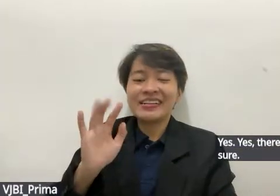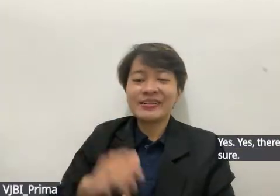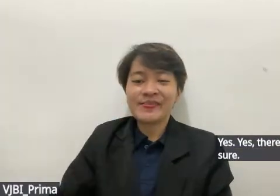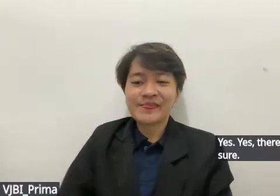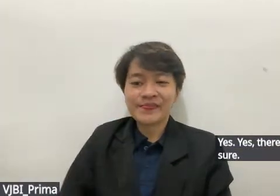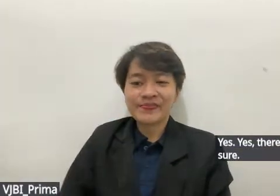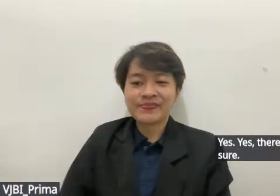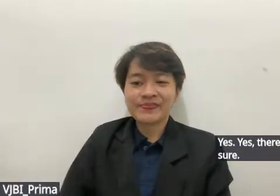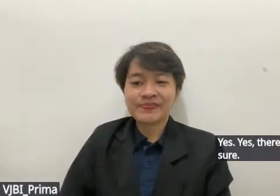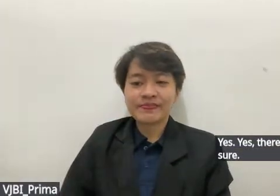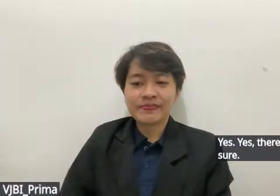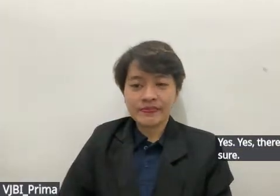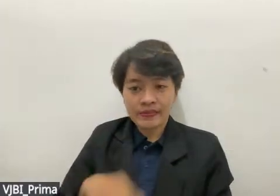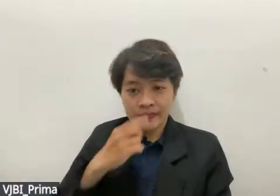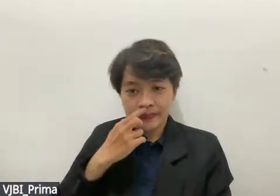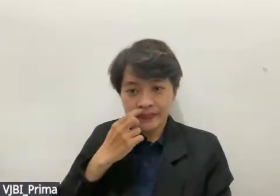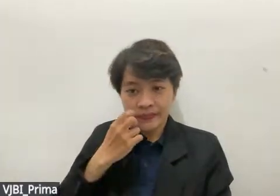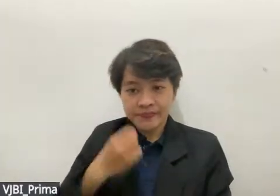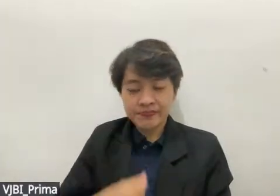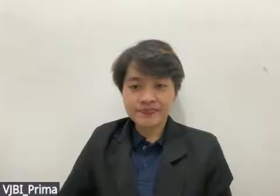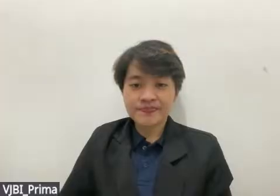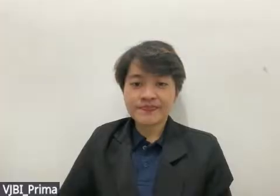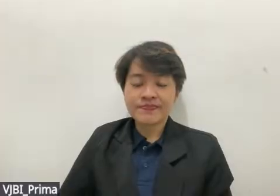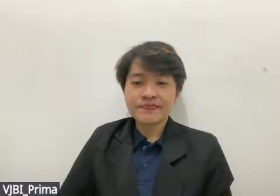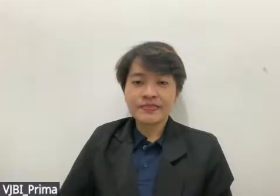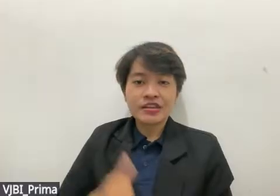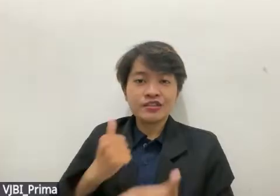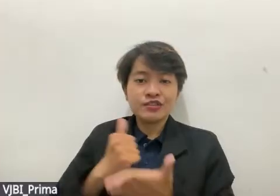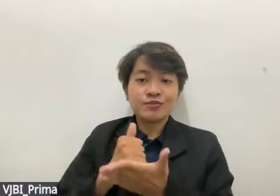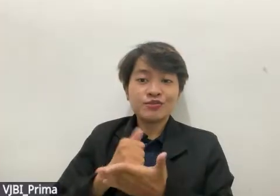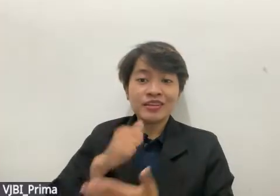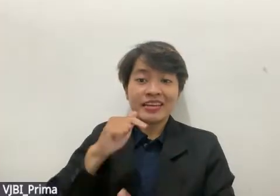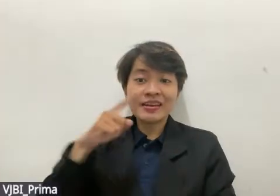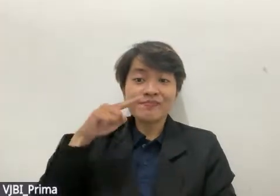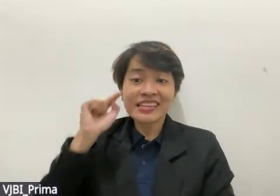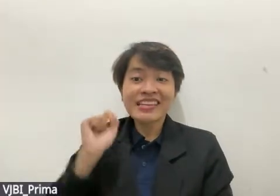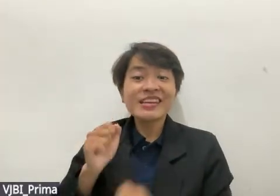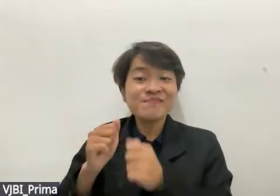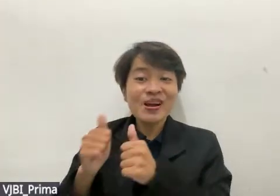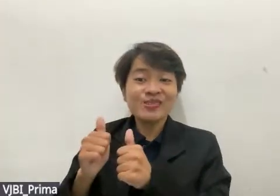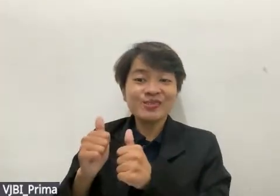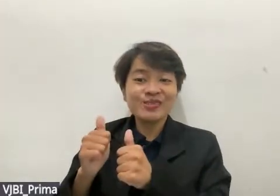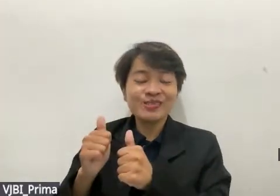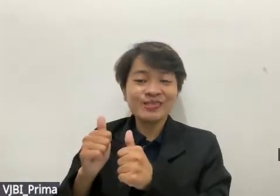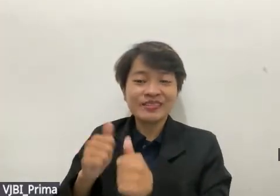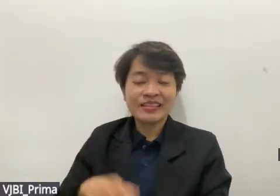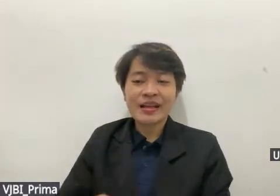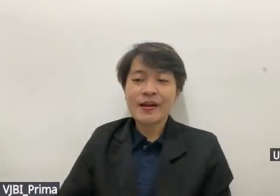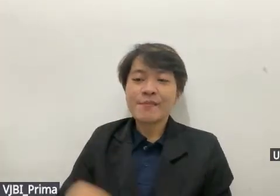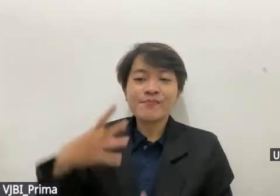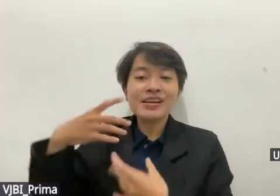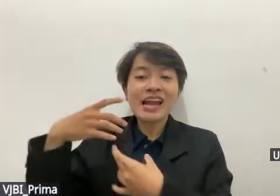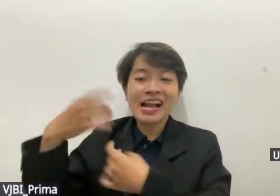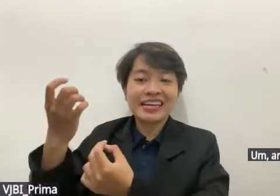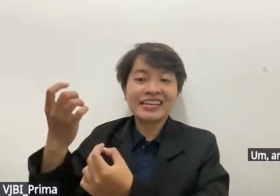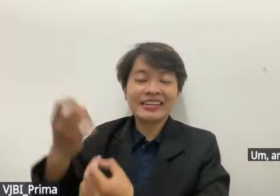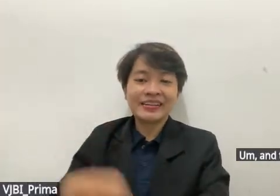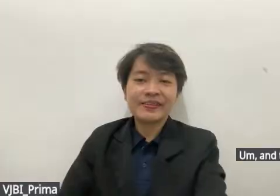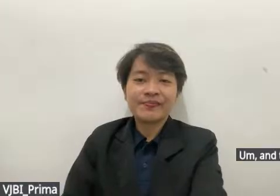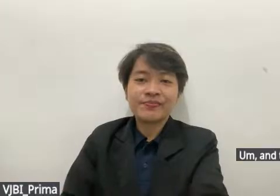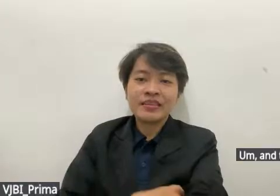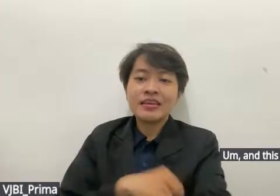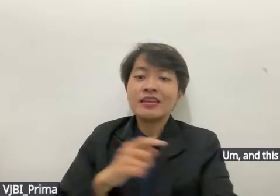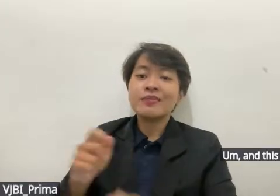Um, and this is a really good point. I found this to be true both